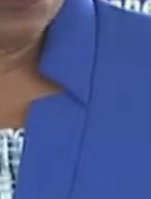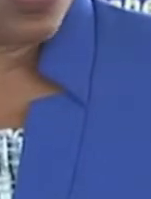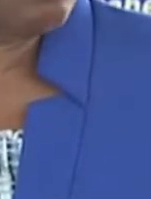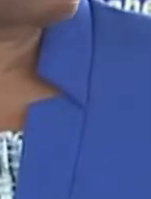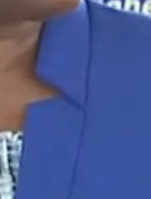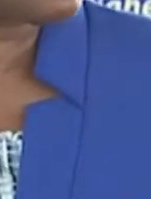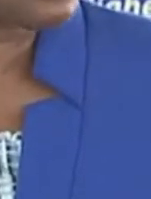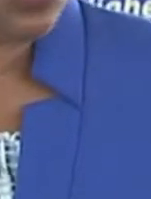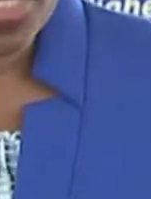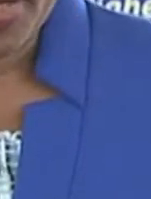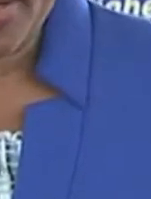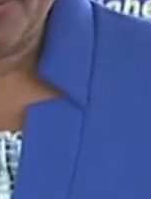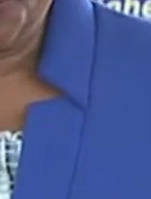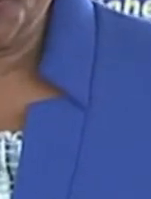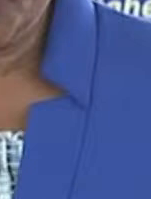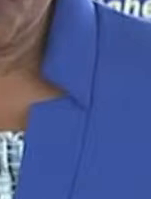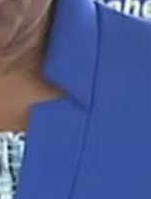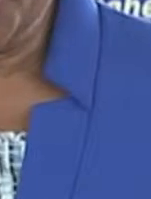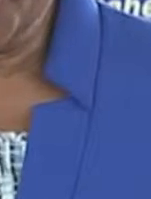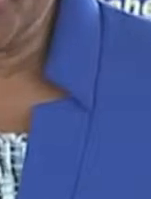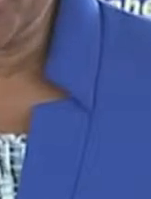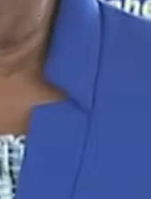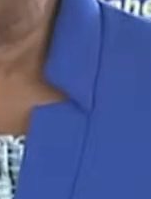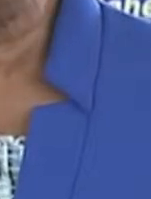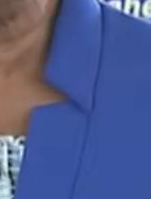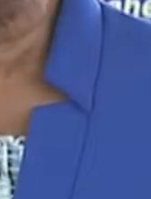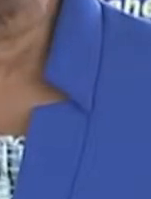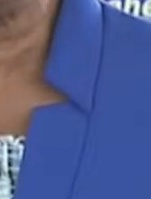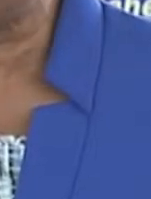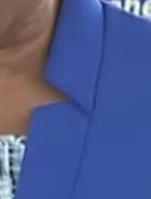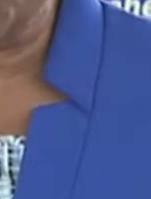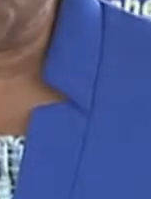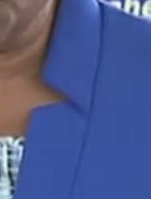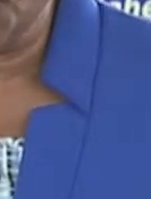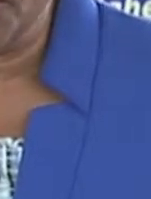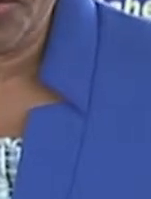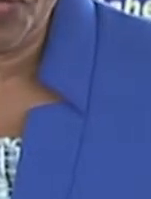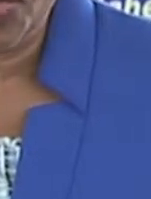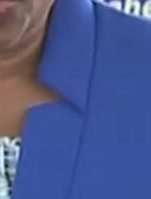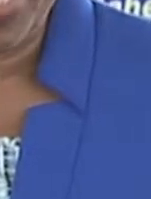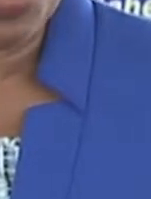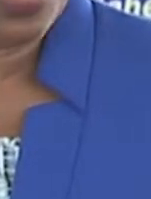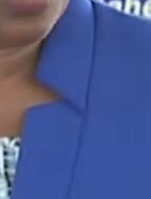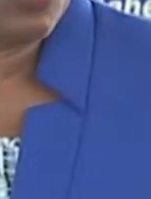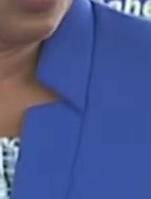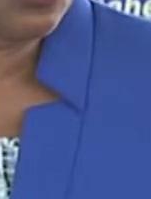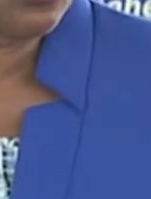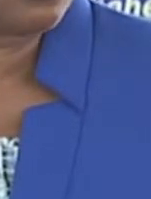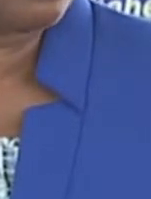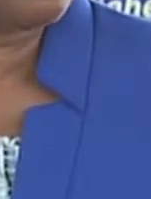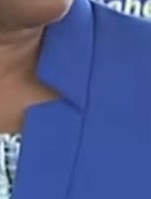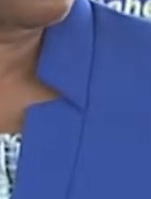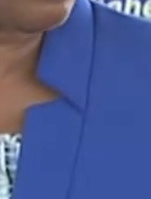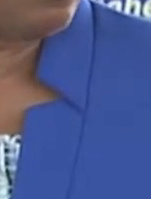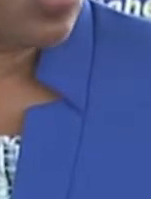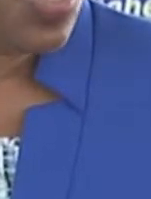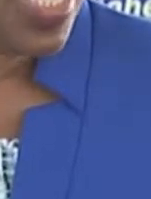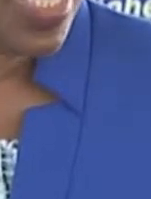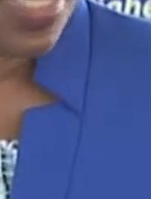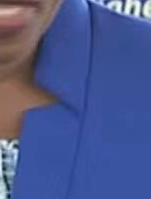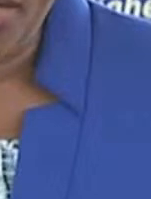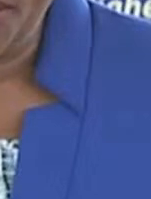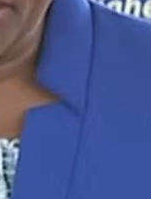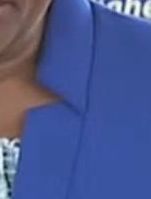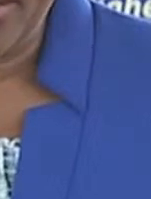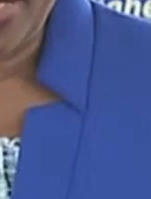that public lectures serve as a powerful tool for knowledge dissemination,